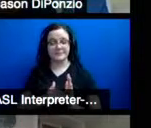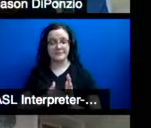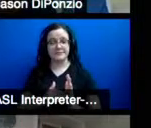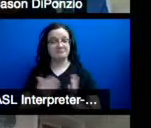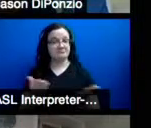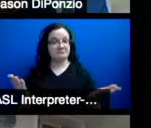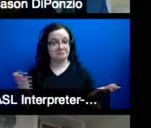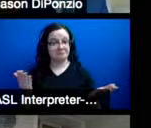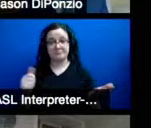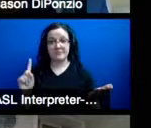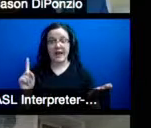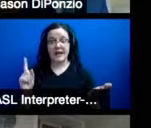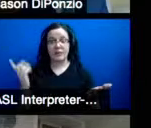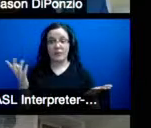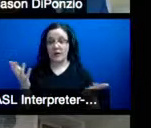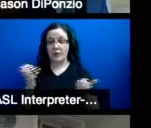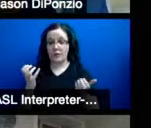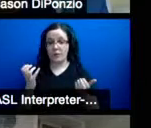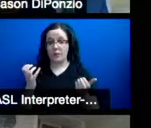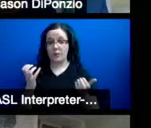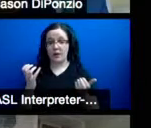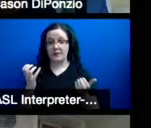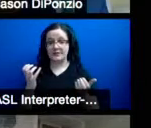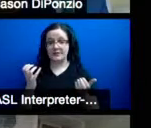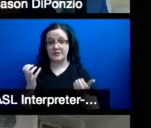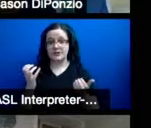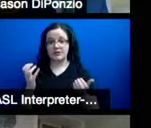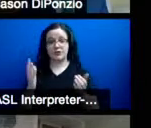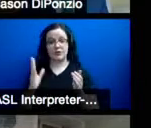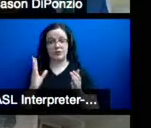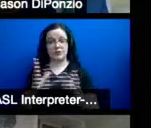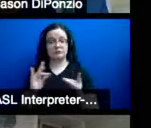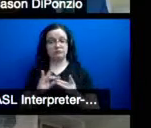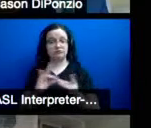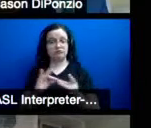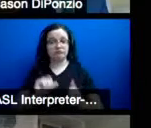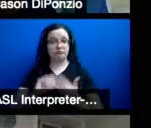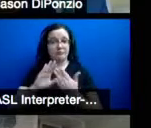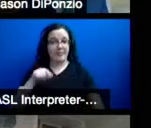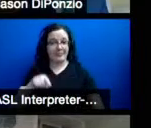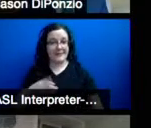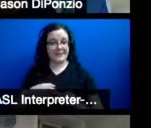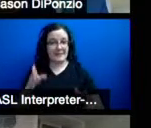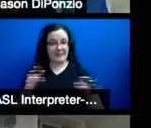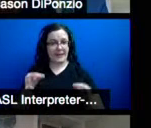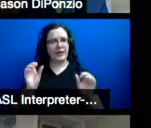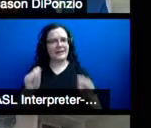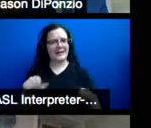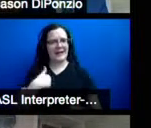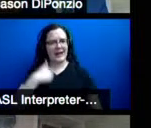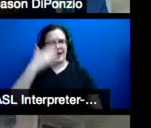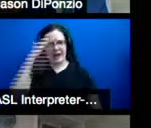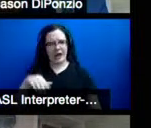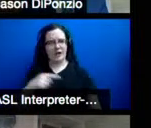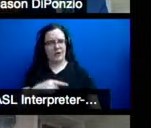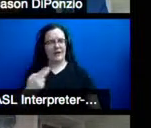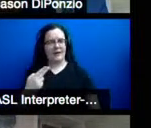anybody that would like to speak to this public hearing can do so. And I know Heather Coyne